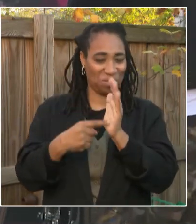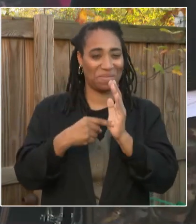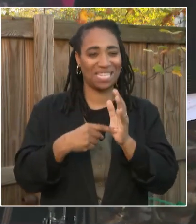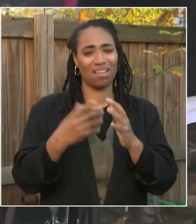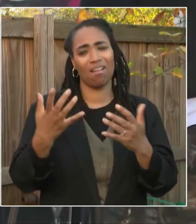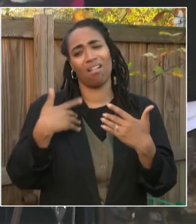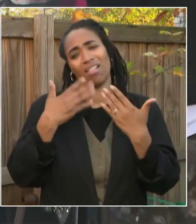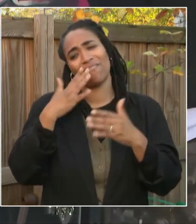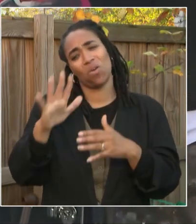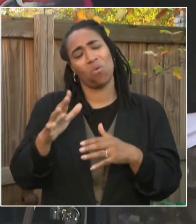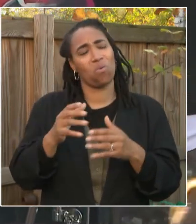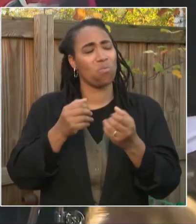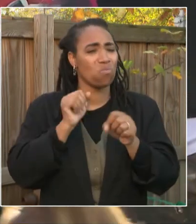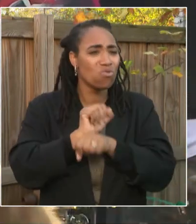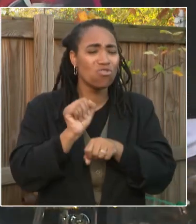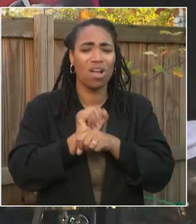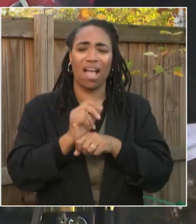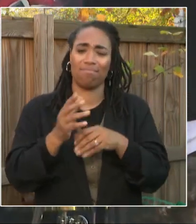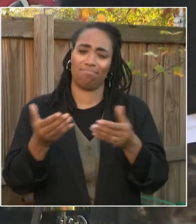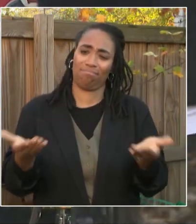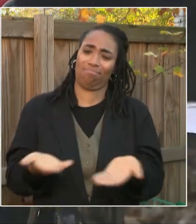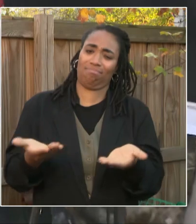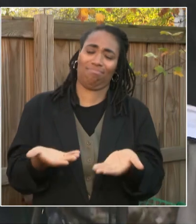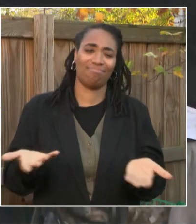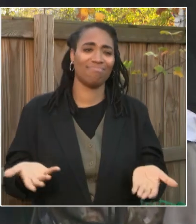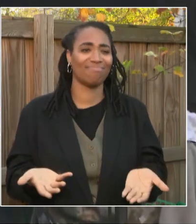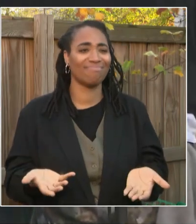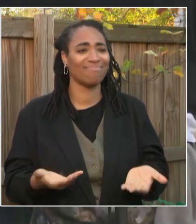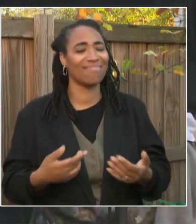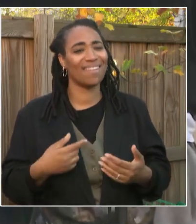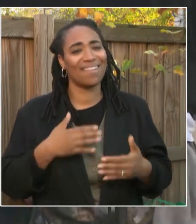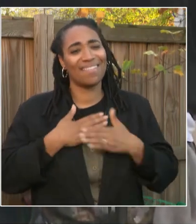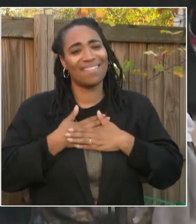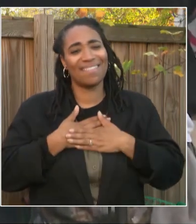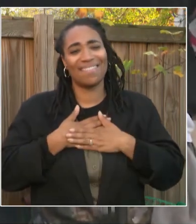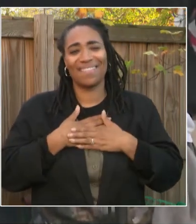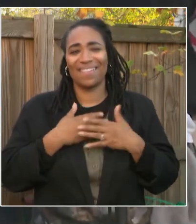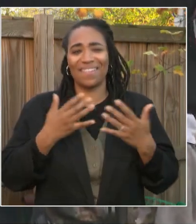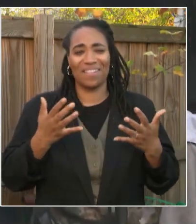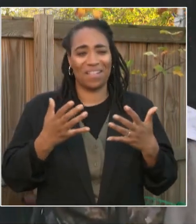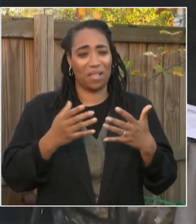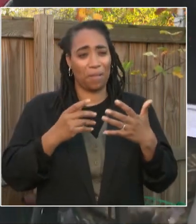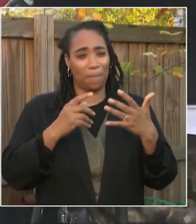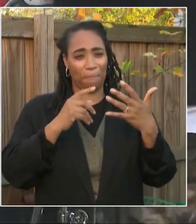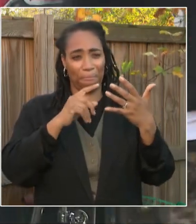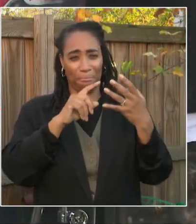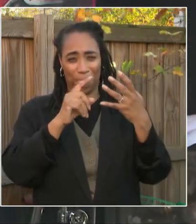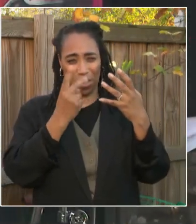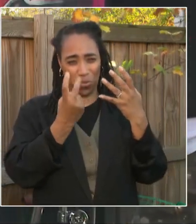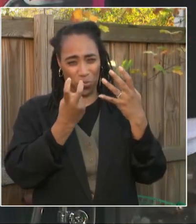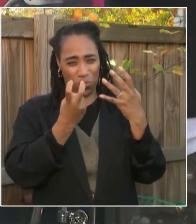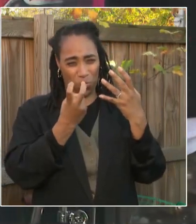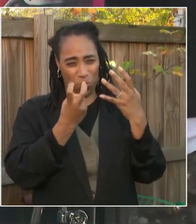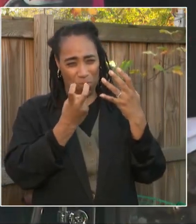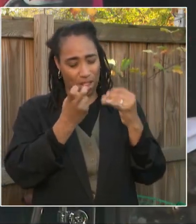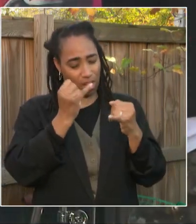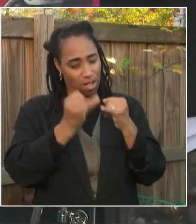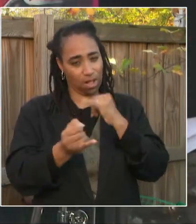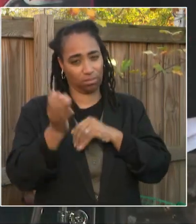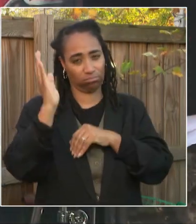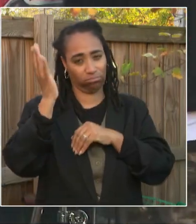Now we get down to two of the folks that have helped really bring us together. I think that what is so significant and important about this